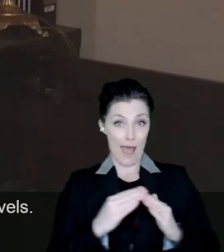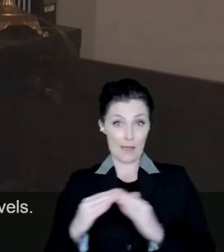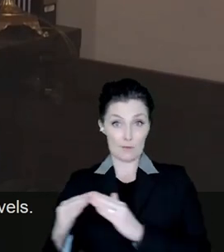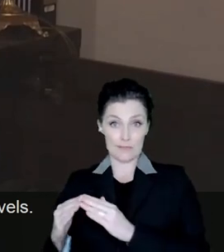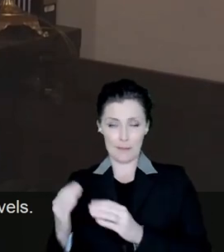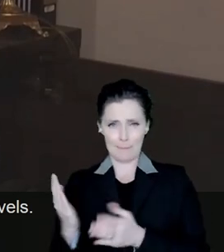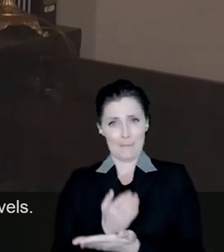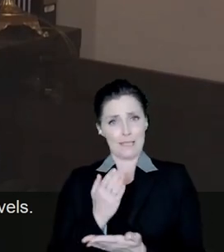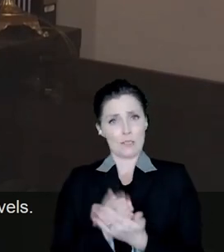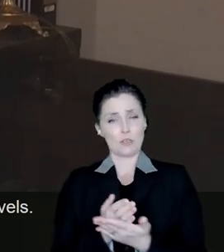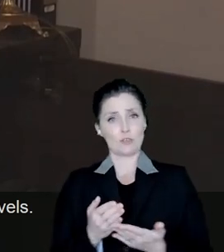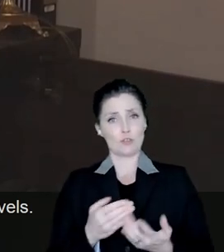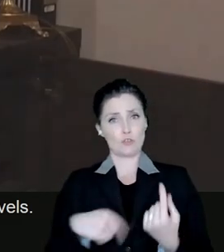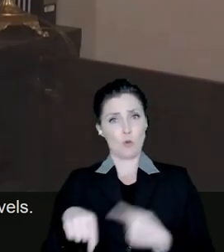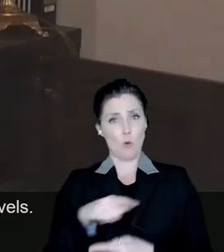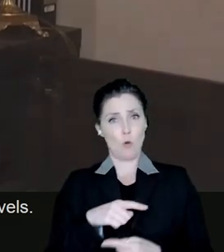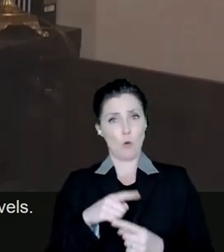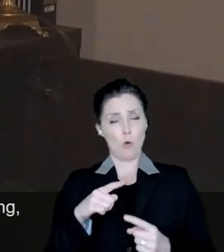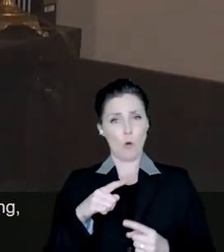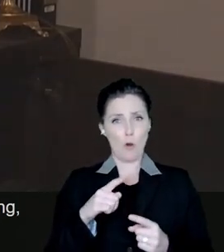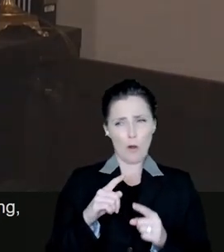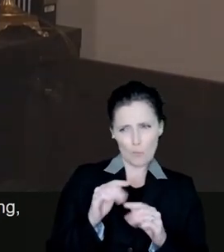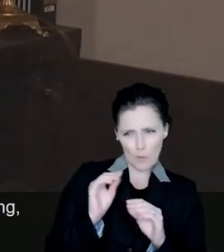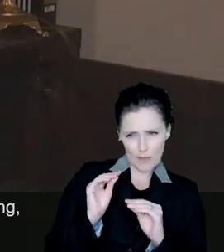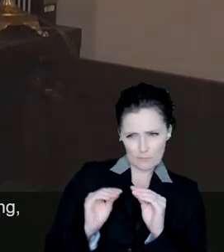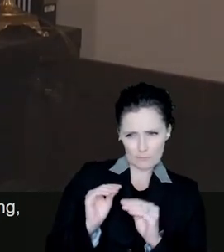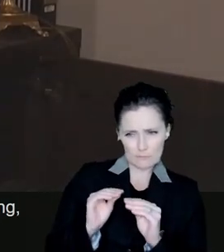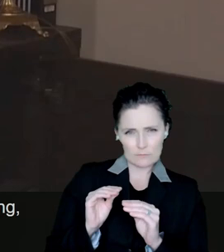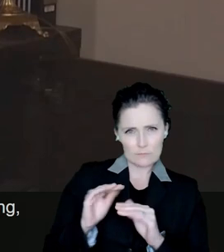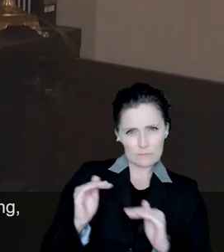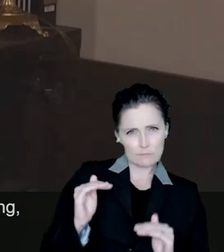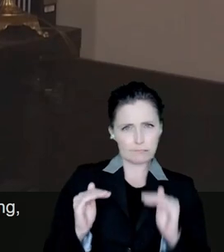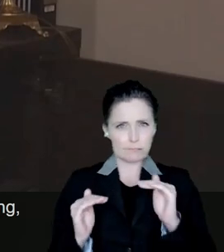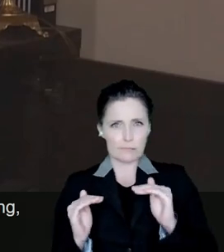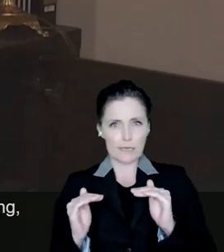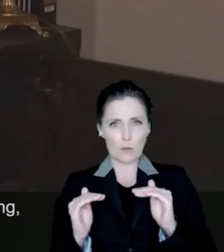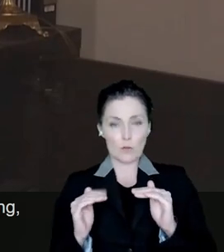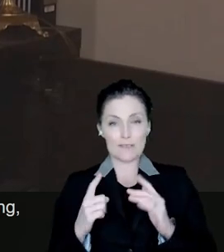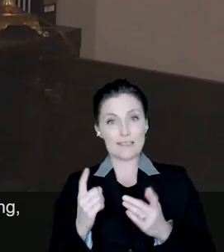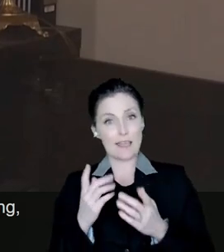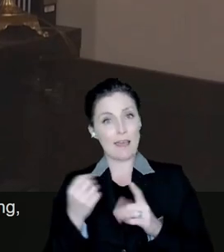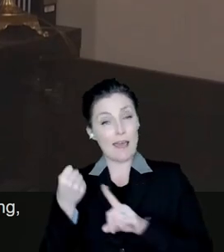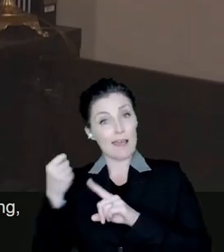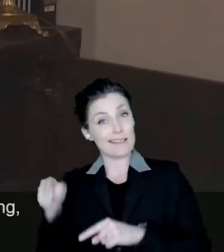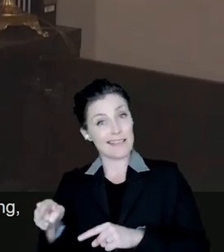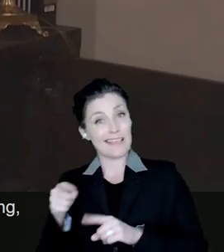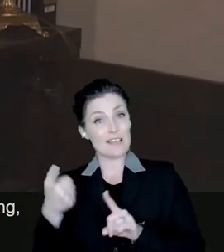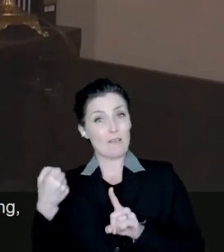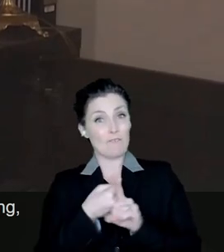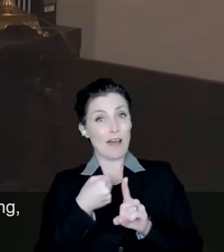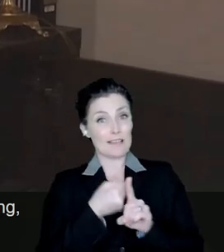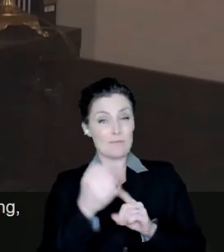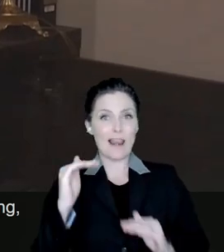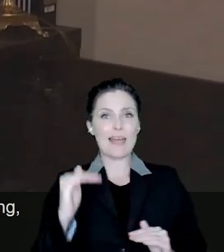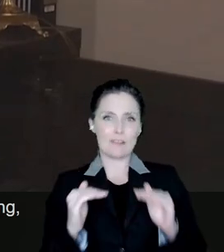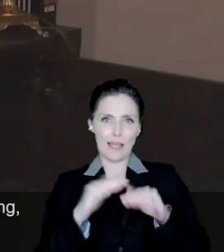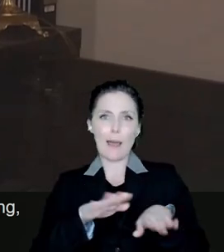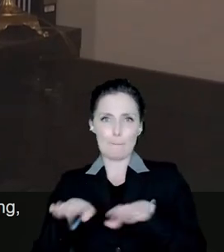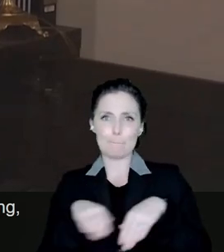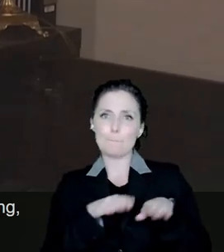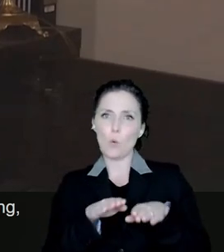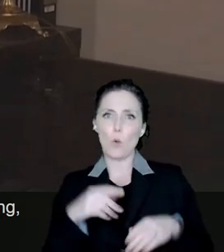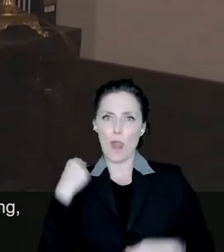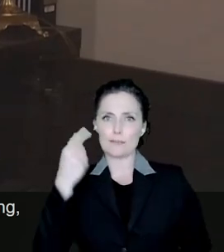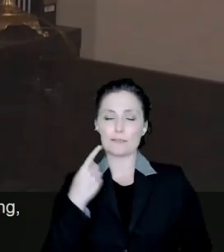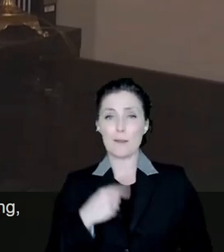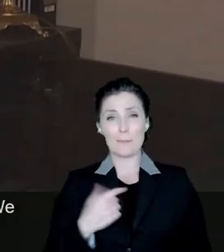are reducing inequalities in London, and it's fighting for levelling up of London. So I think we are doing all those things, but of course we need a government